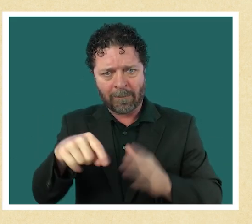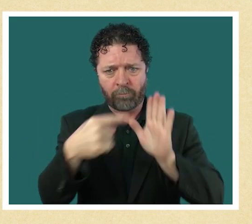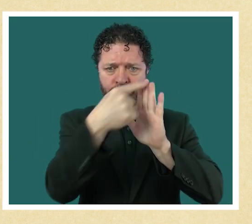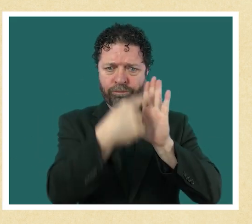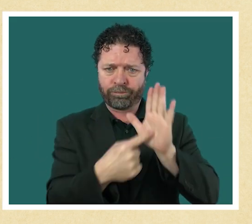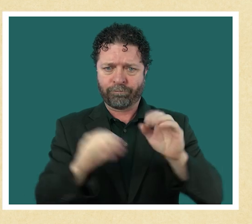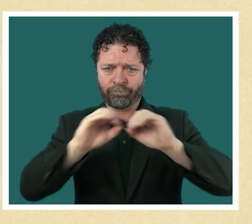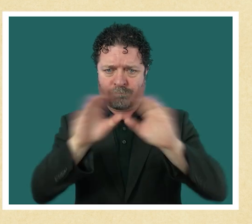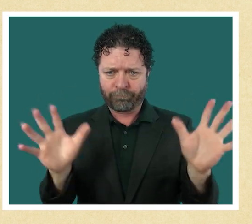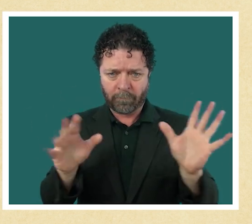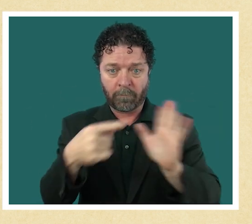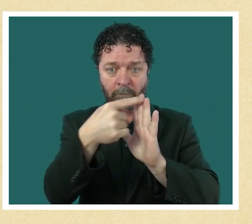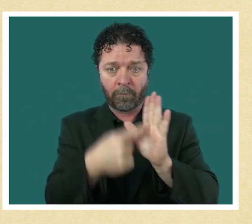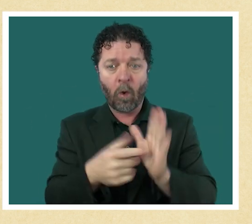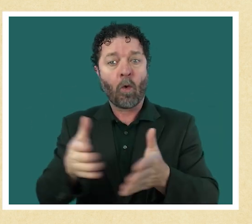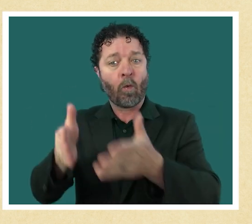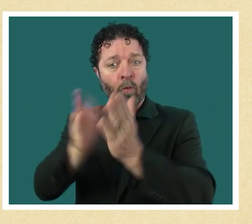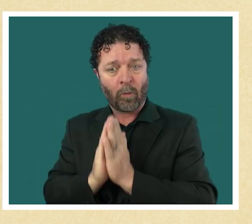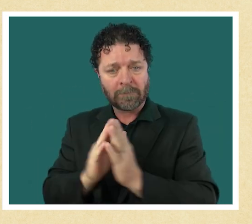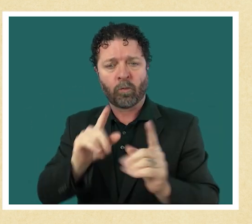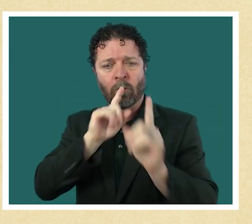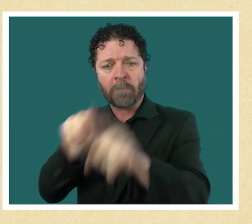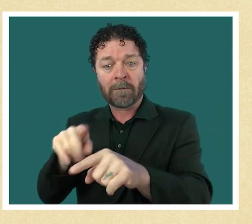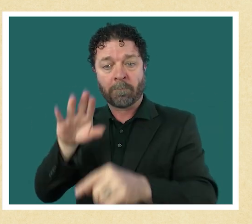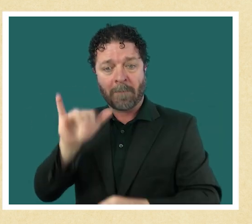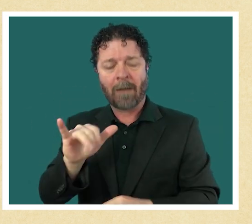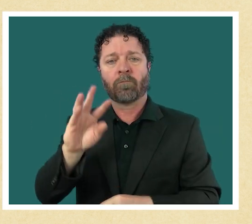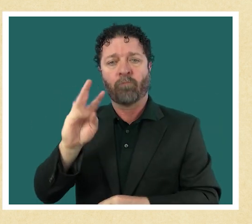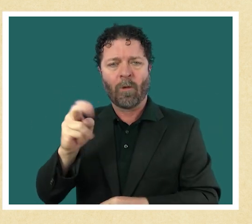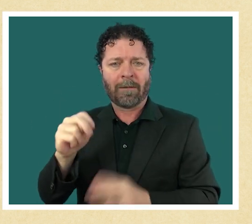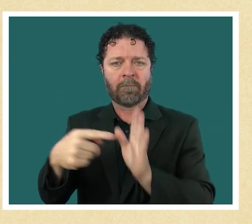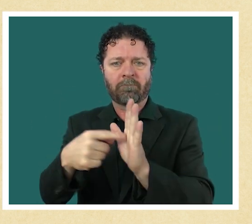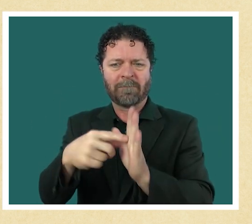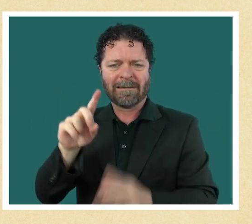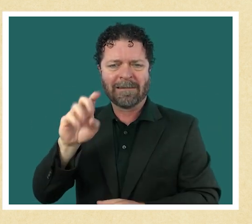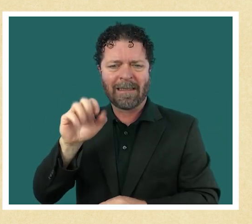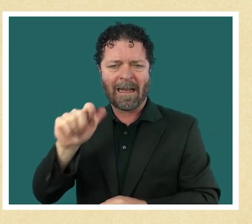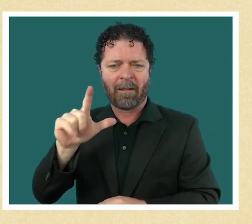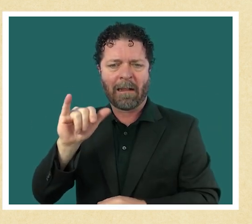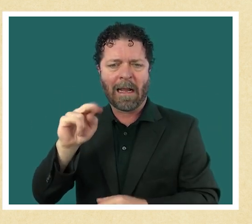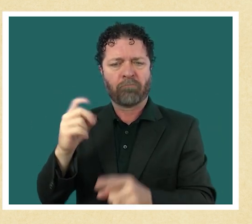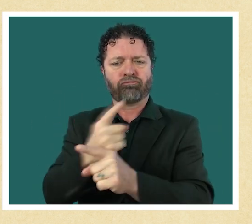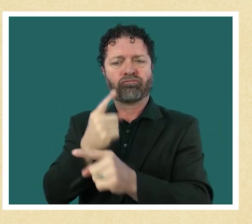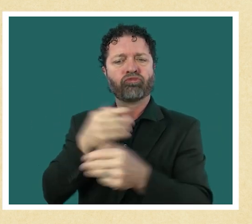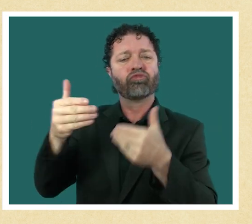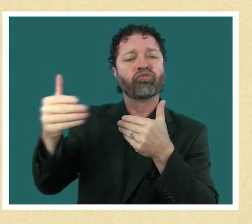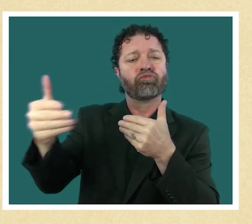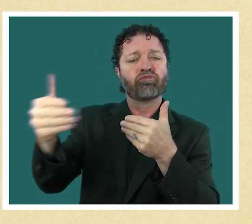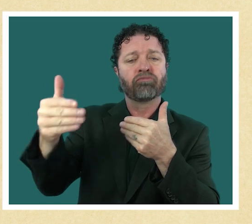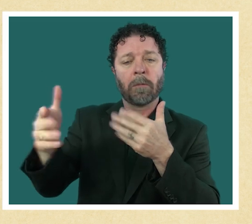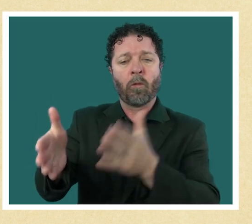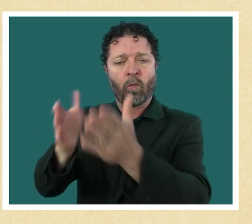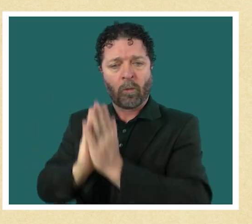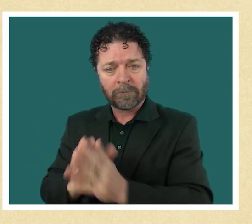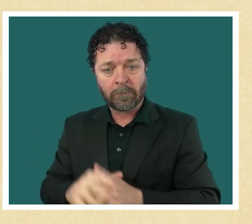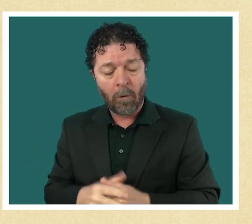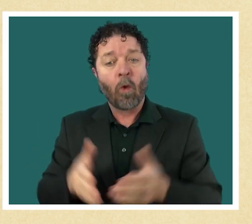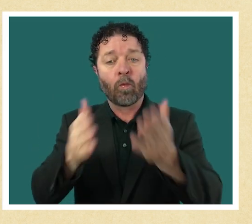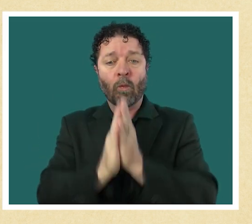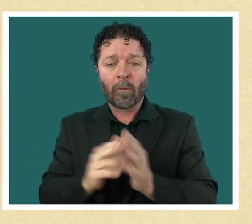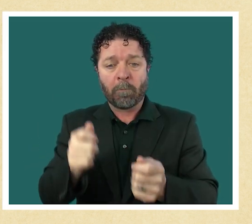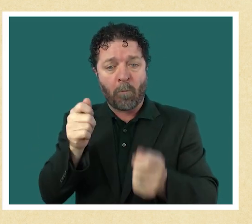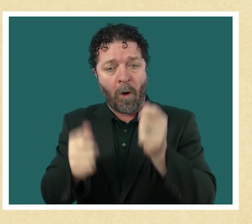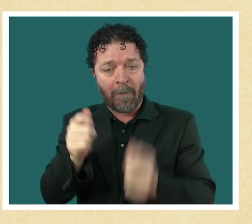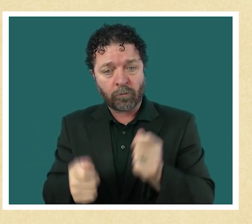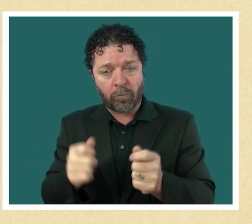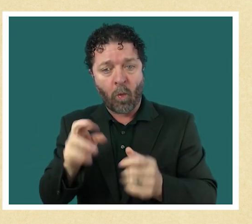a specific deadline. You can make a reasonable accommodation or modification request at any time, including